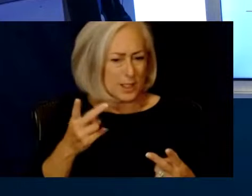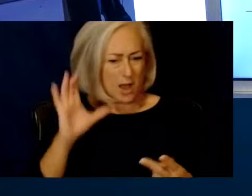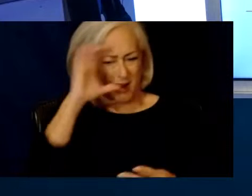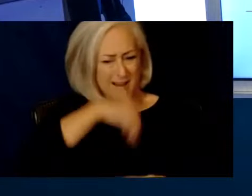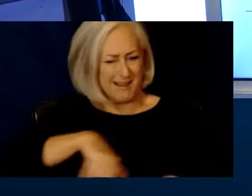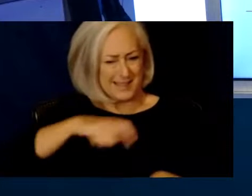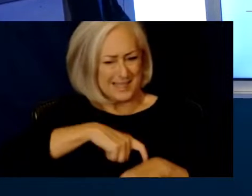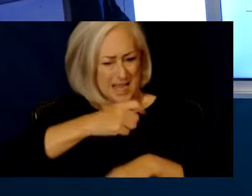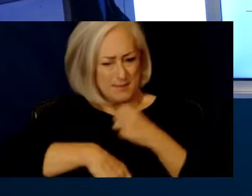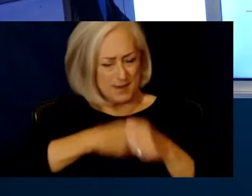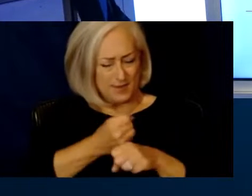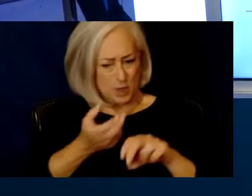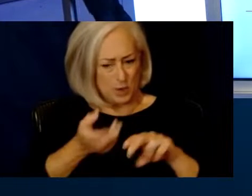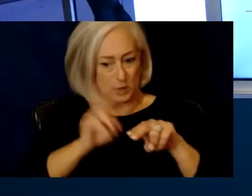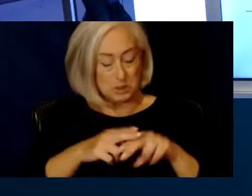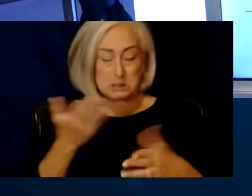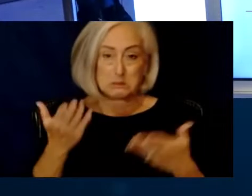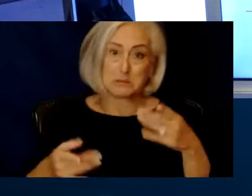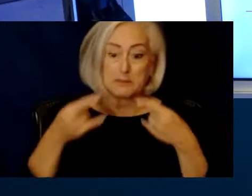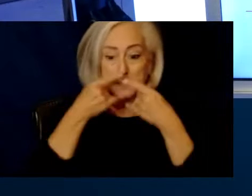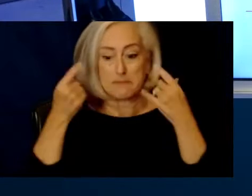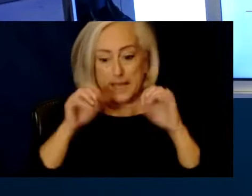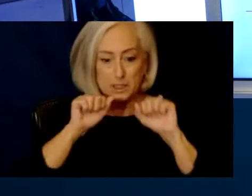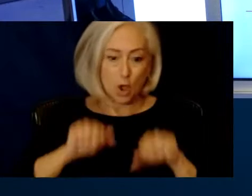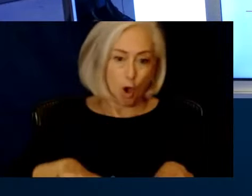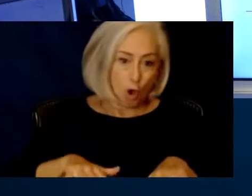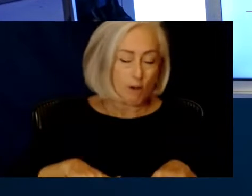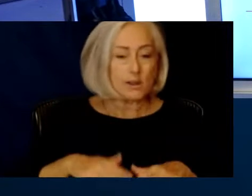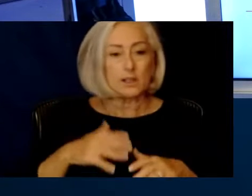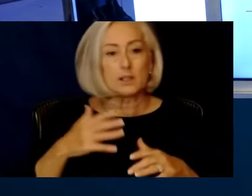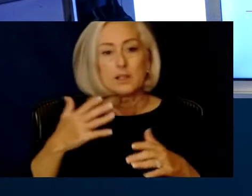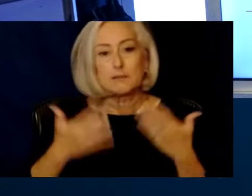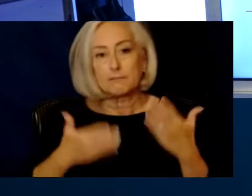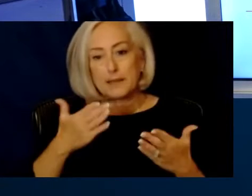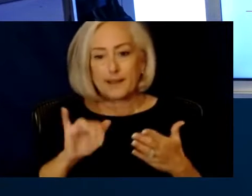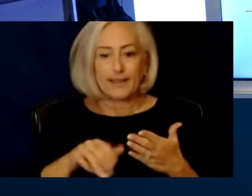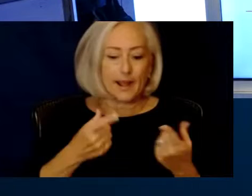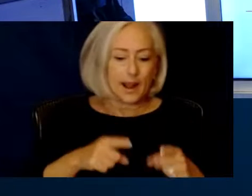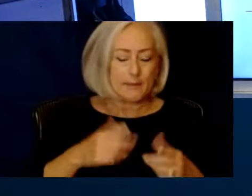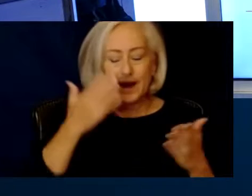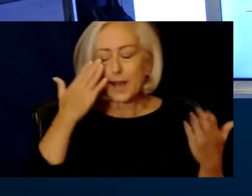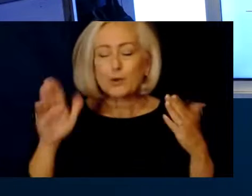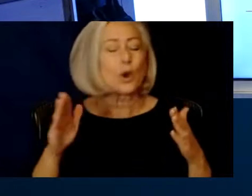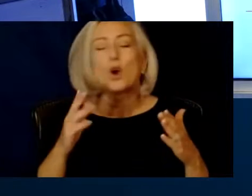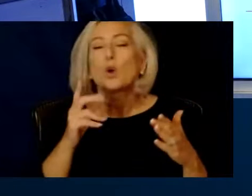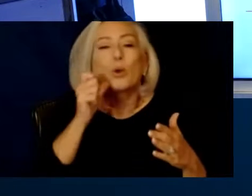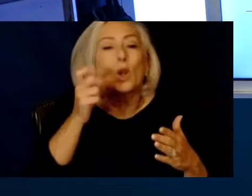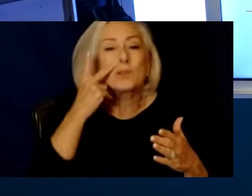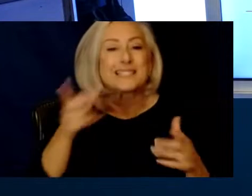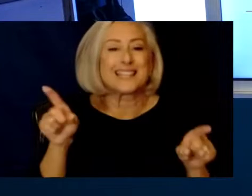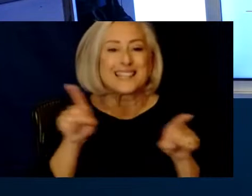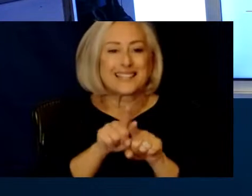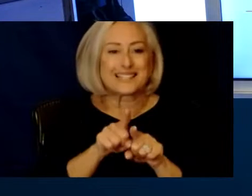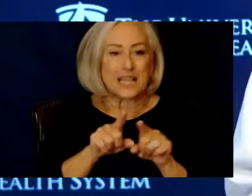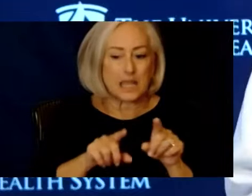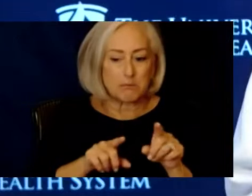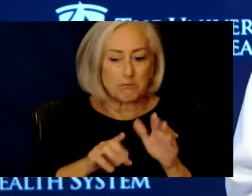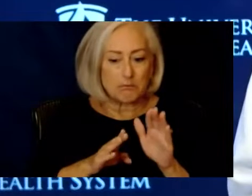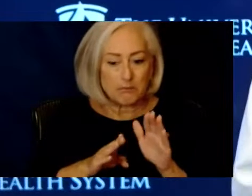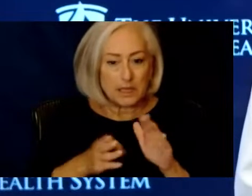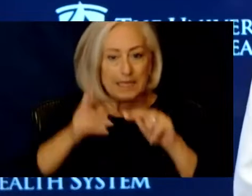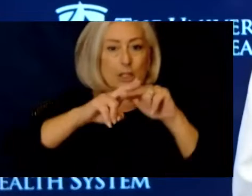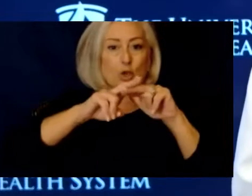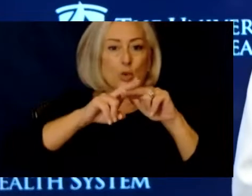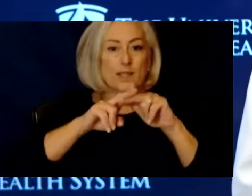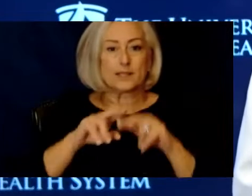we didn't have masks on, maybe we lost maybe, or we did have masks on, we lost maybe whatever. And well, now we're not seeing that same spike. It's died back down a little bit. Influenza's kind of died back